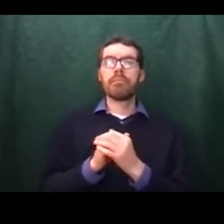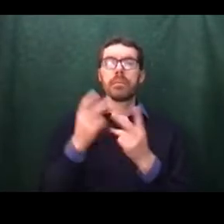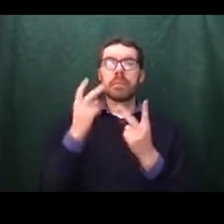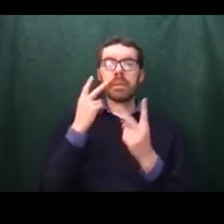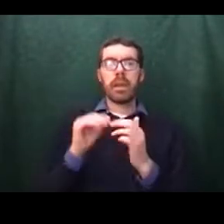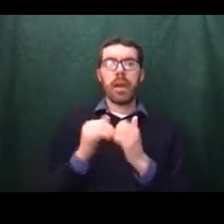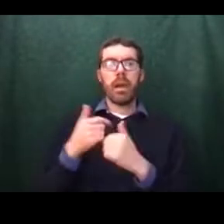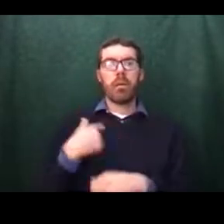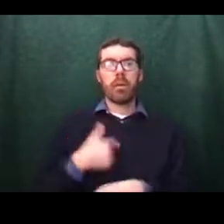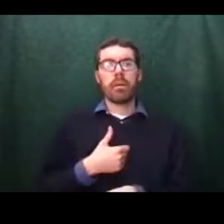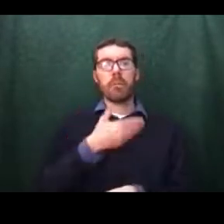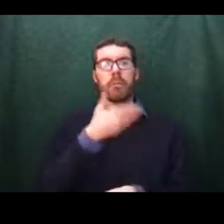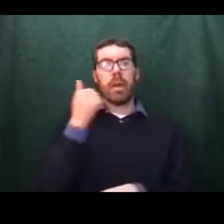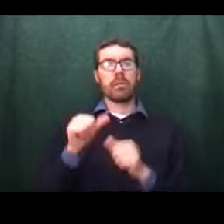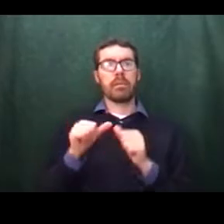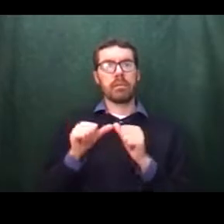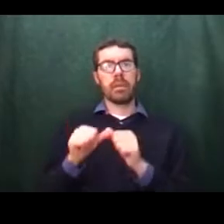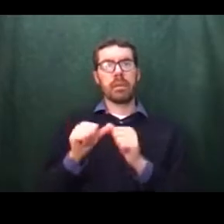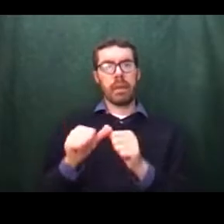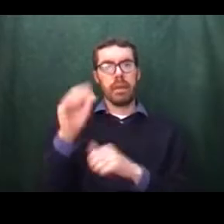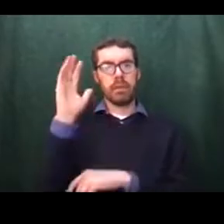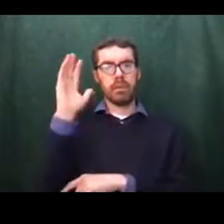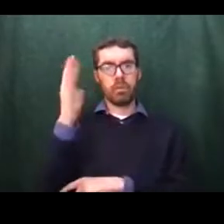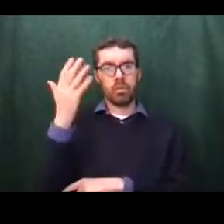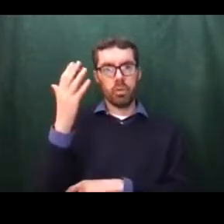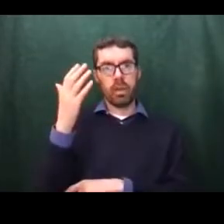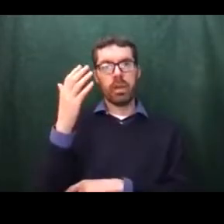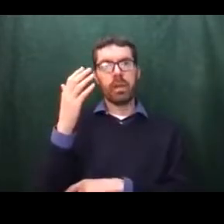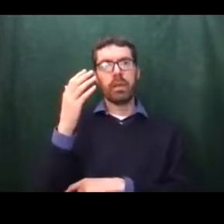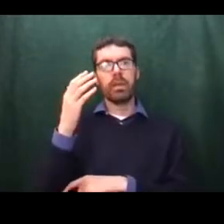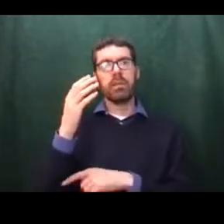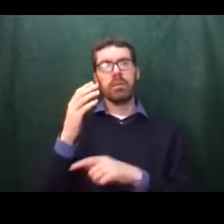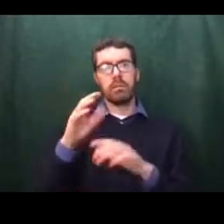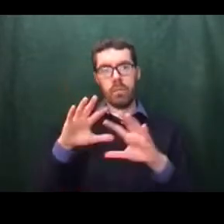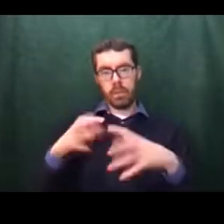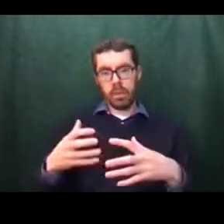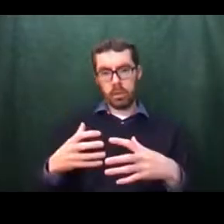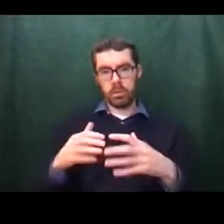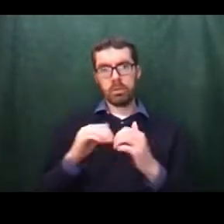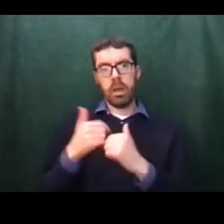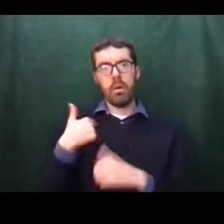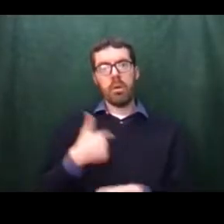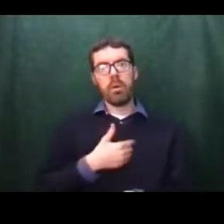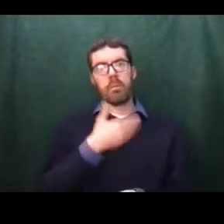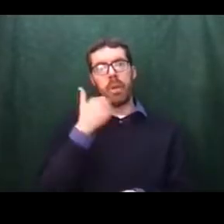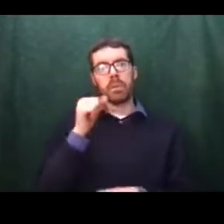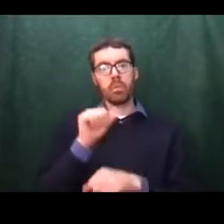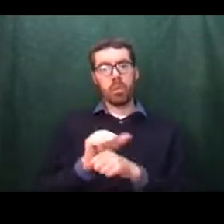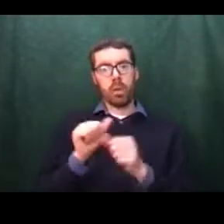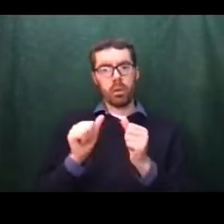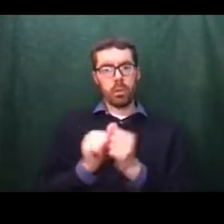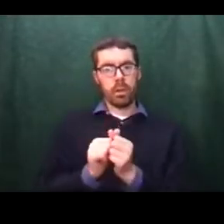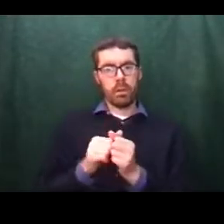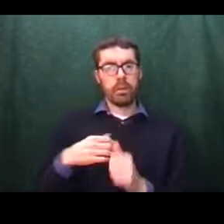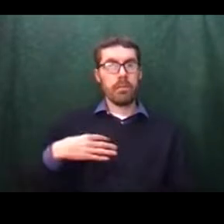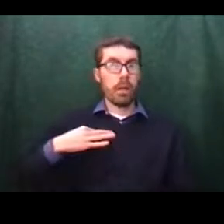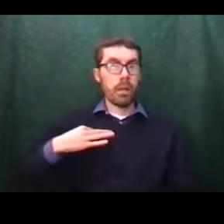best maintain our tree population? How can we best work with our volunteers and our people with